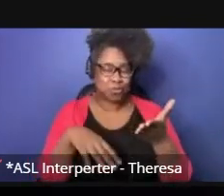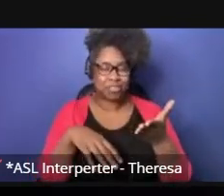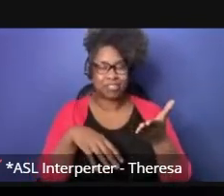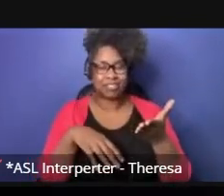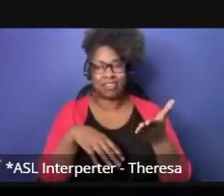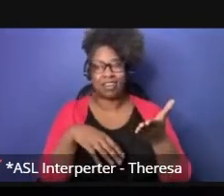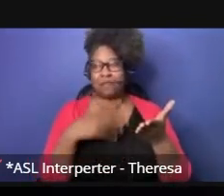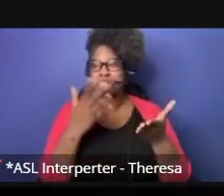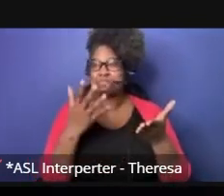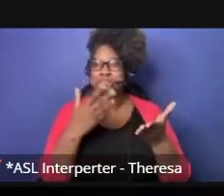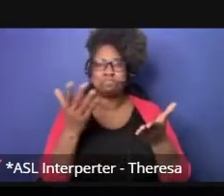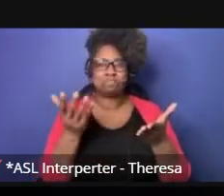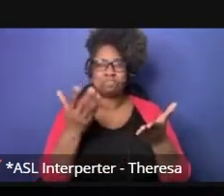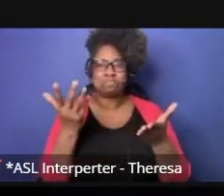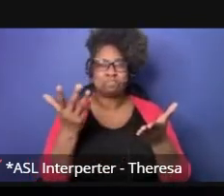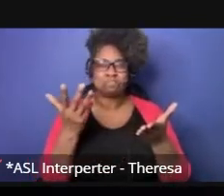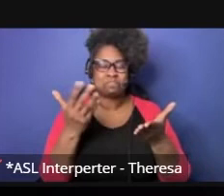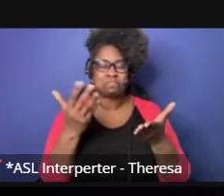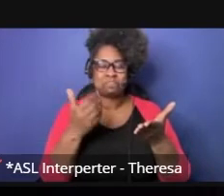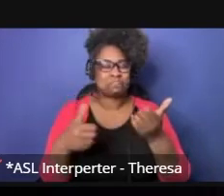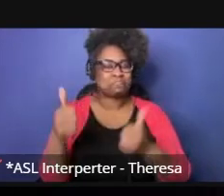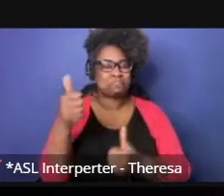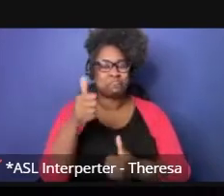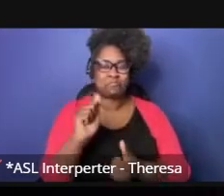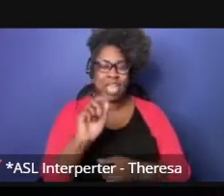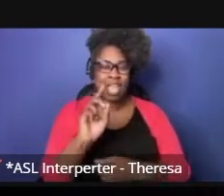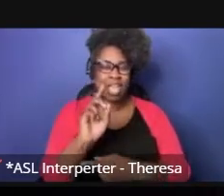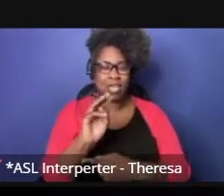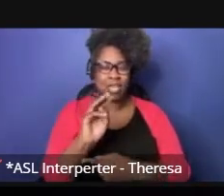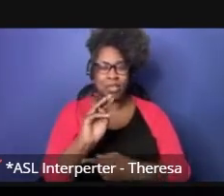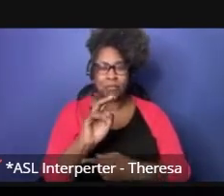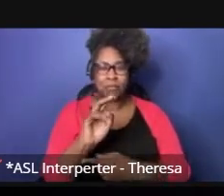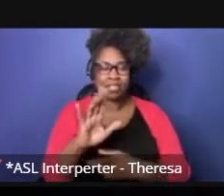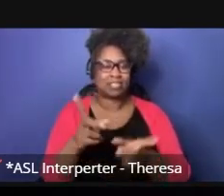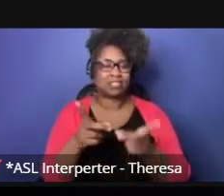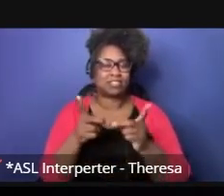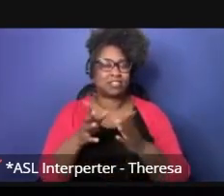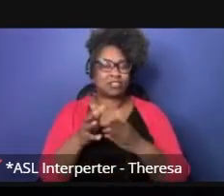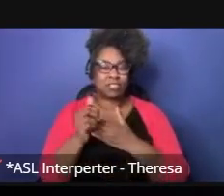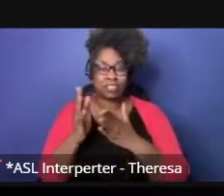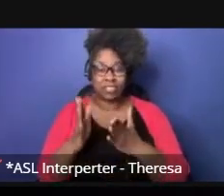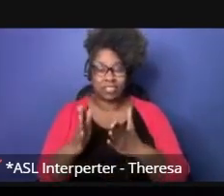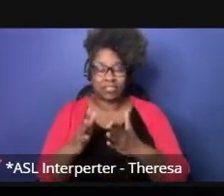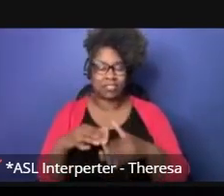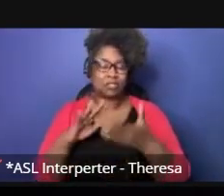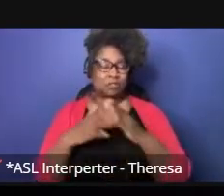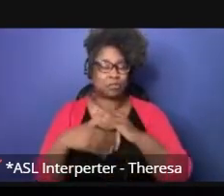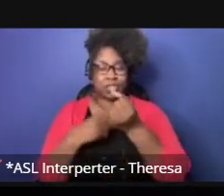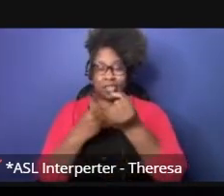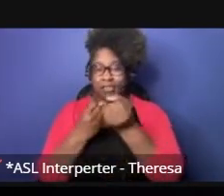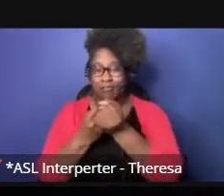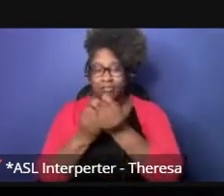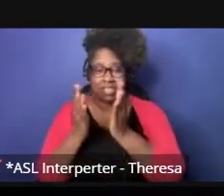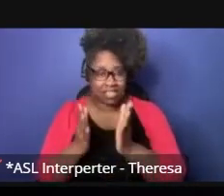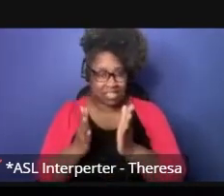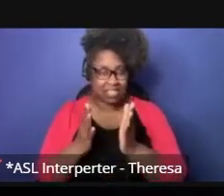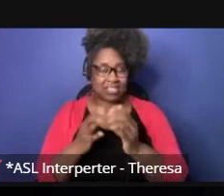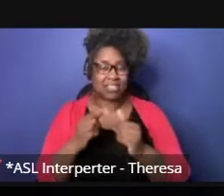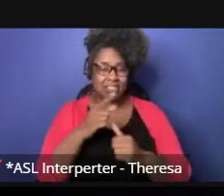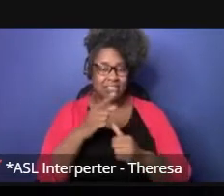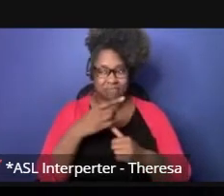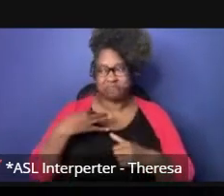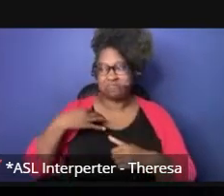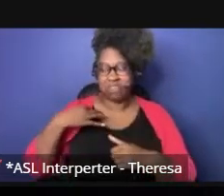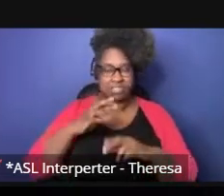included administrators, district leaders, and community advocates as well. And so